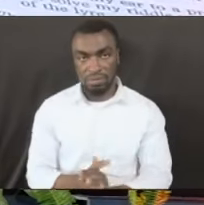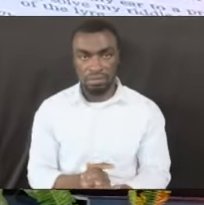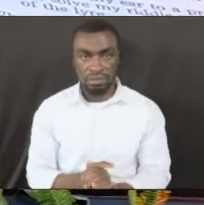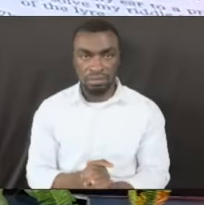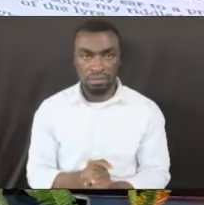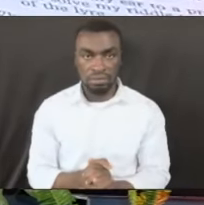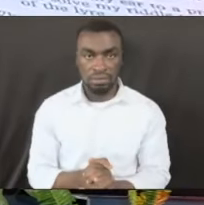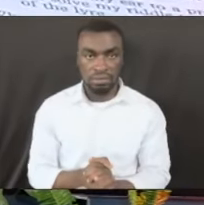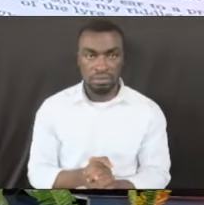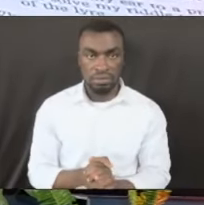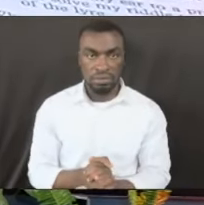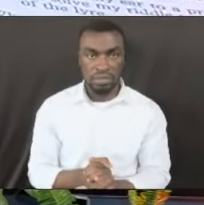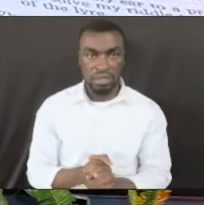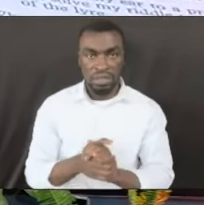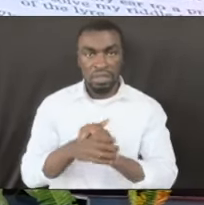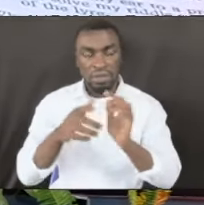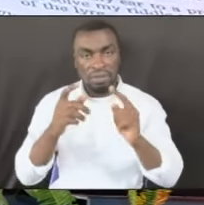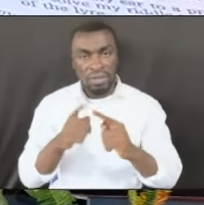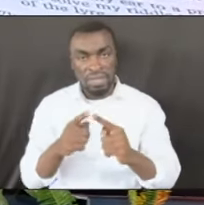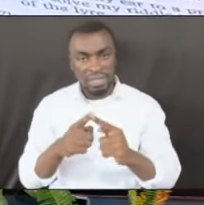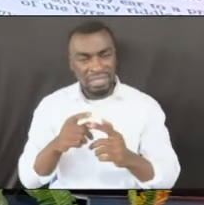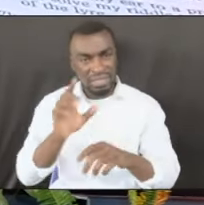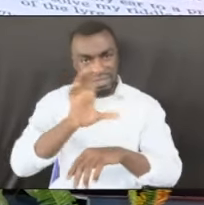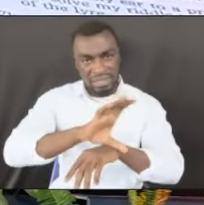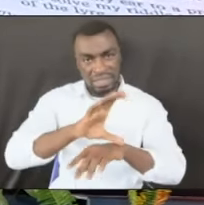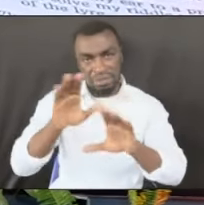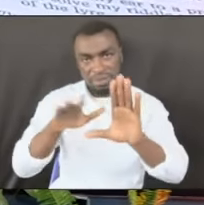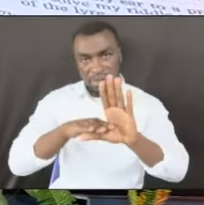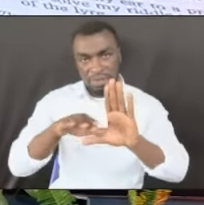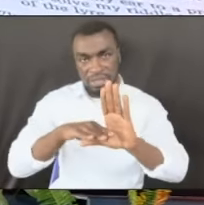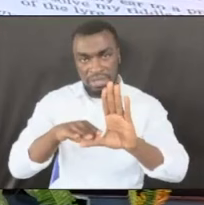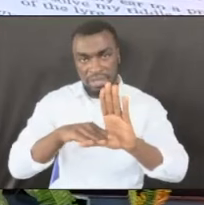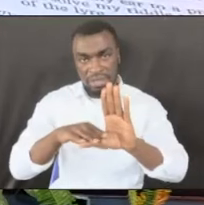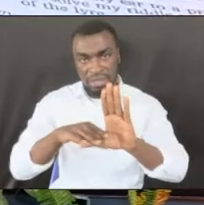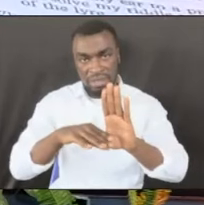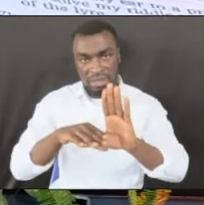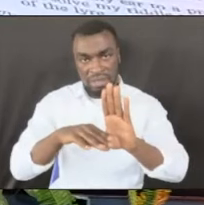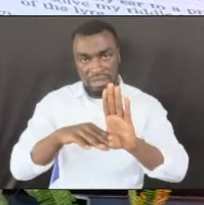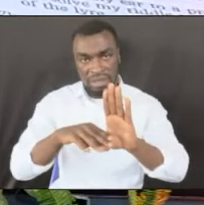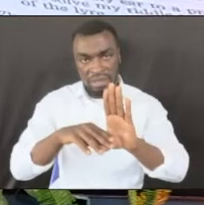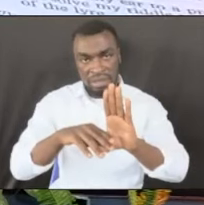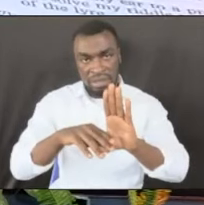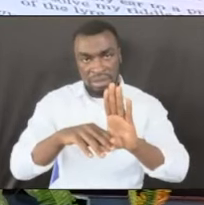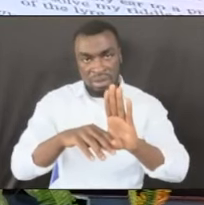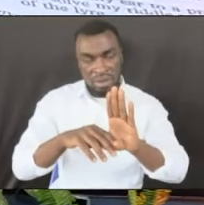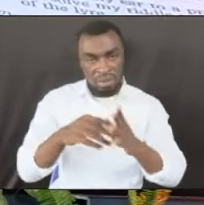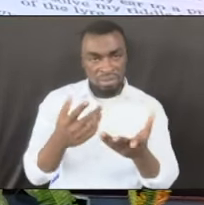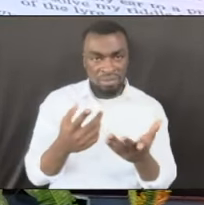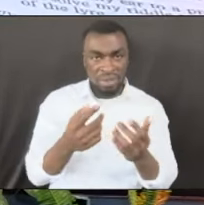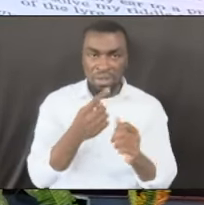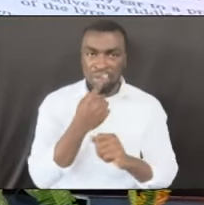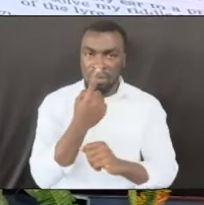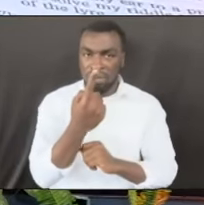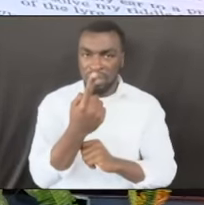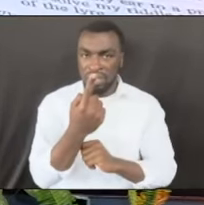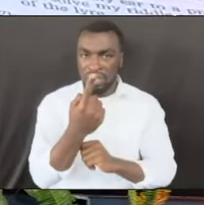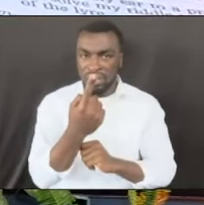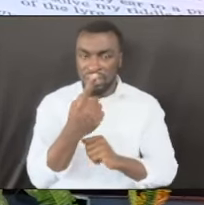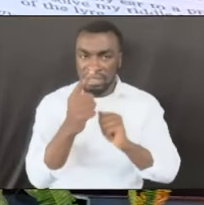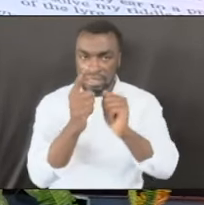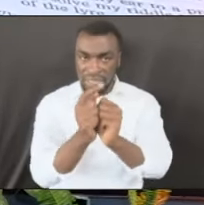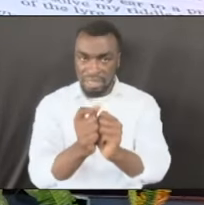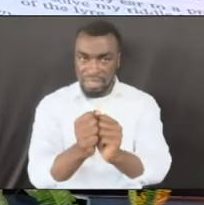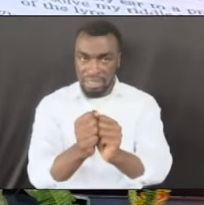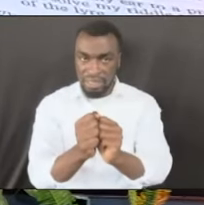First train church members. Still 110 paragraph 3. first